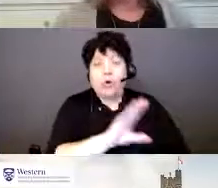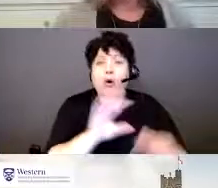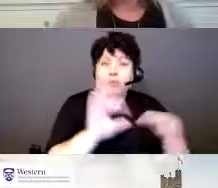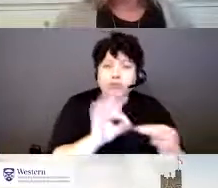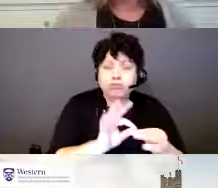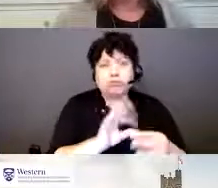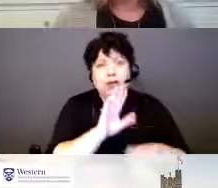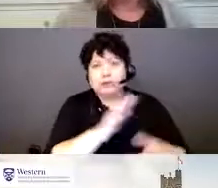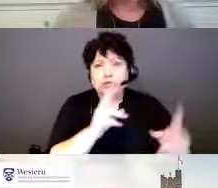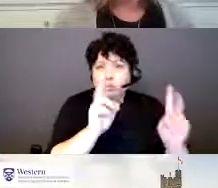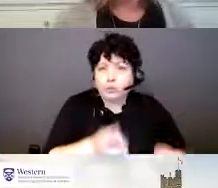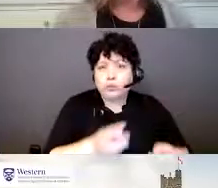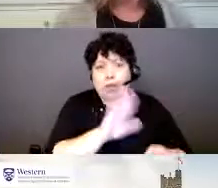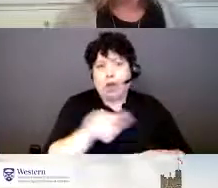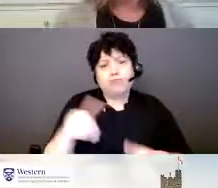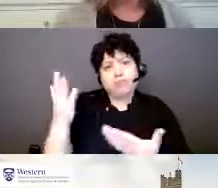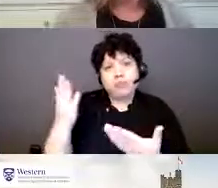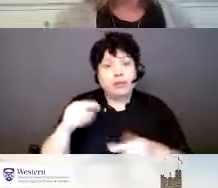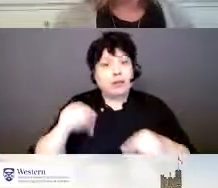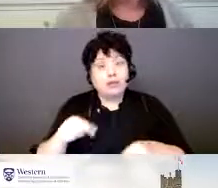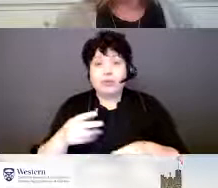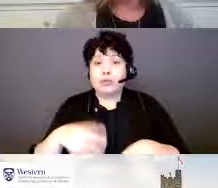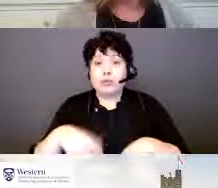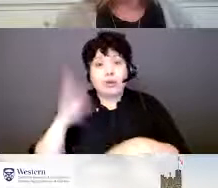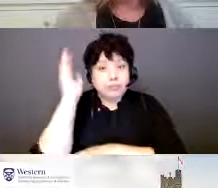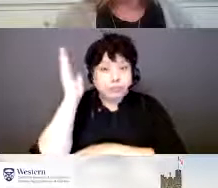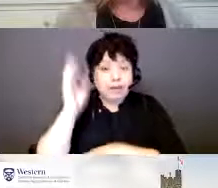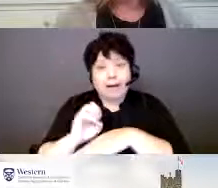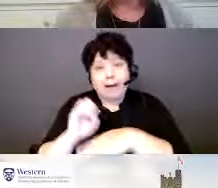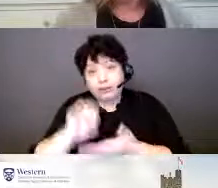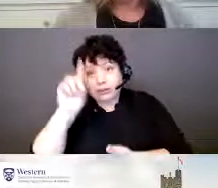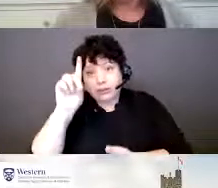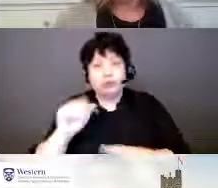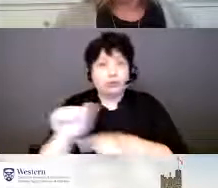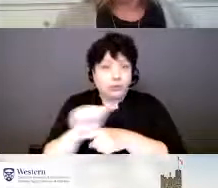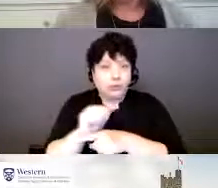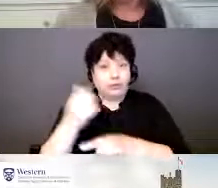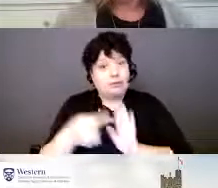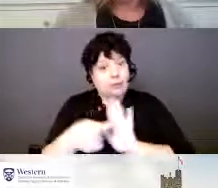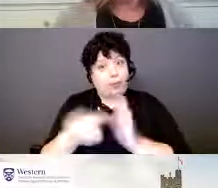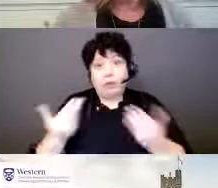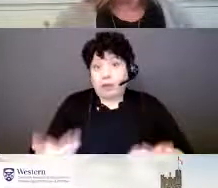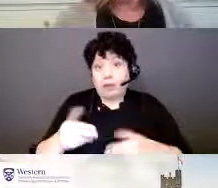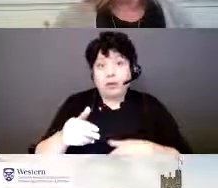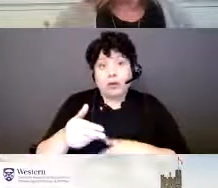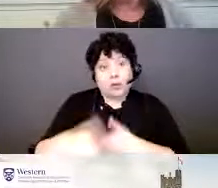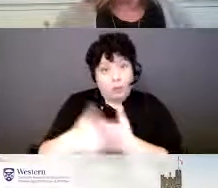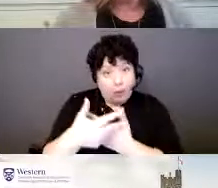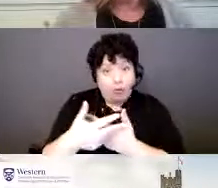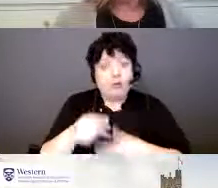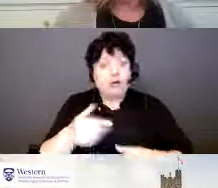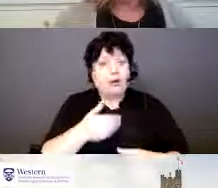we do this through raising awareness. We do education and training, such as our webinars today. And we work collaboratively with our